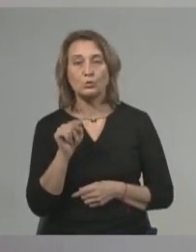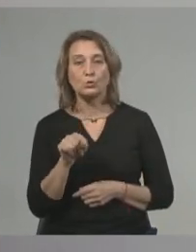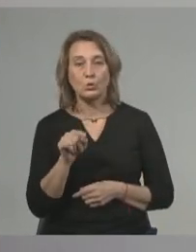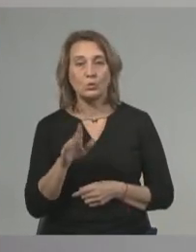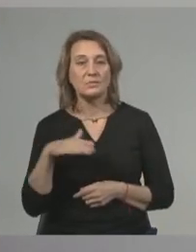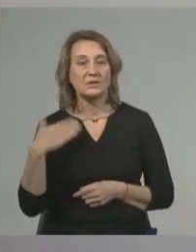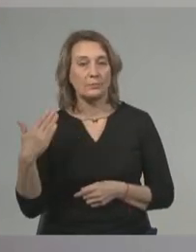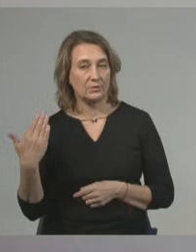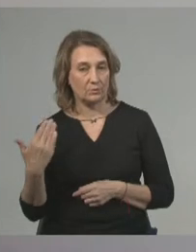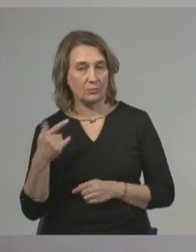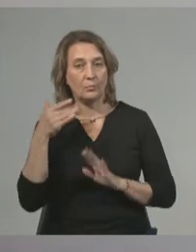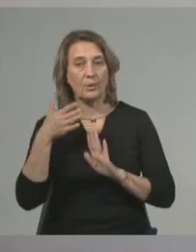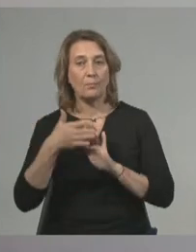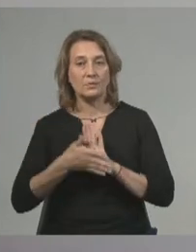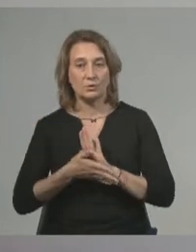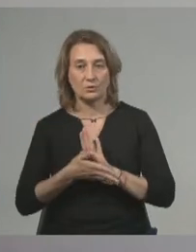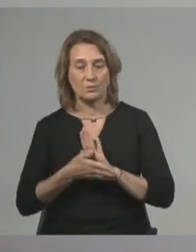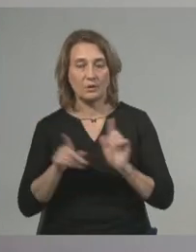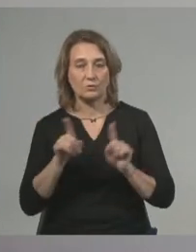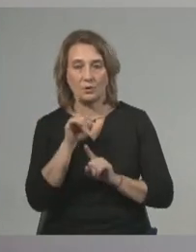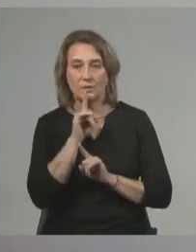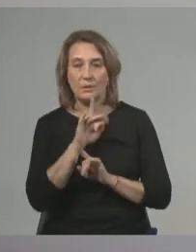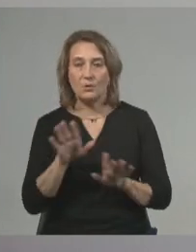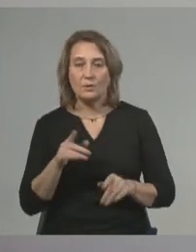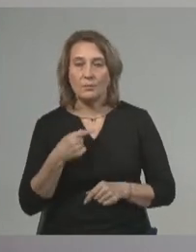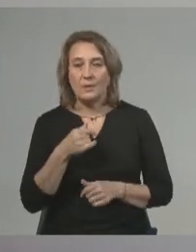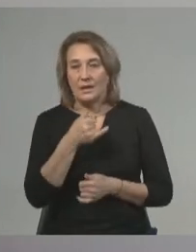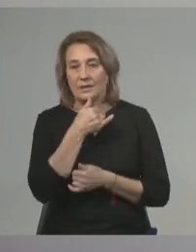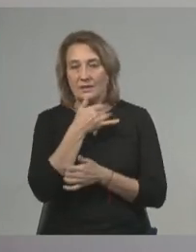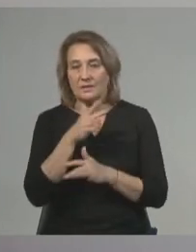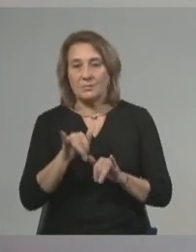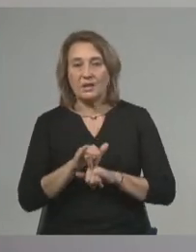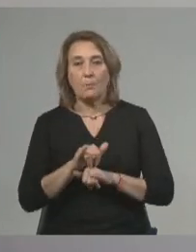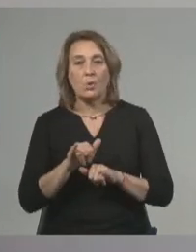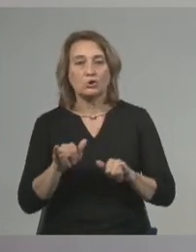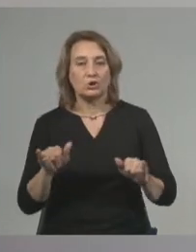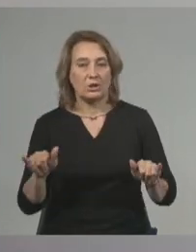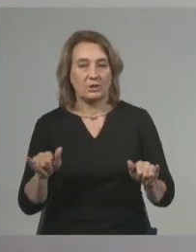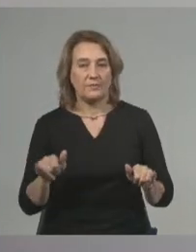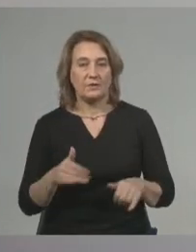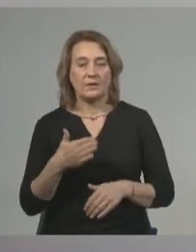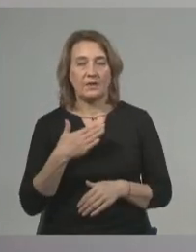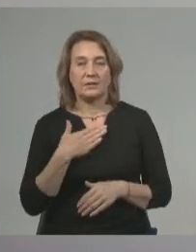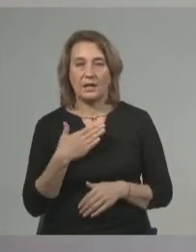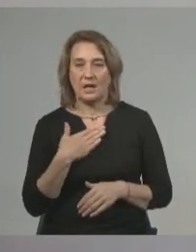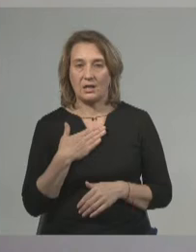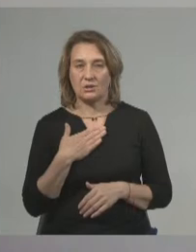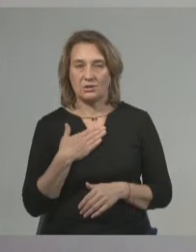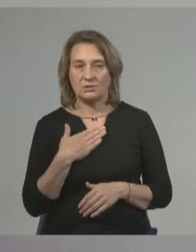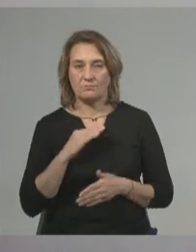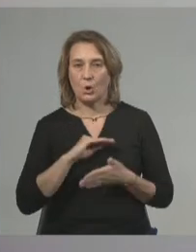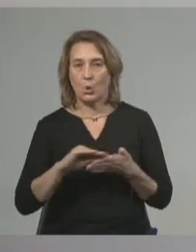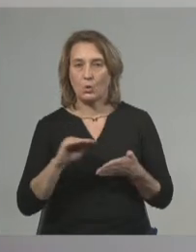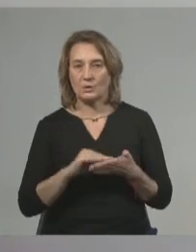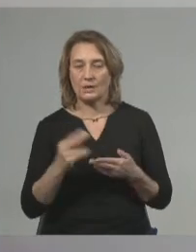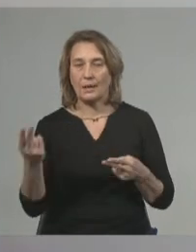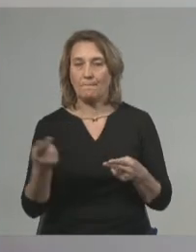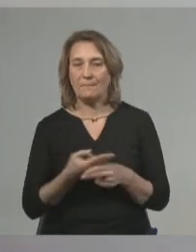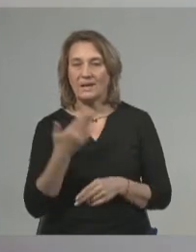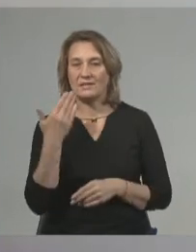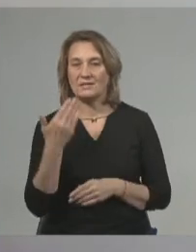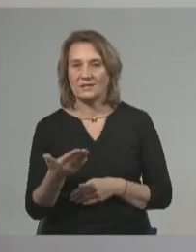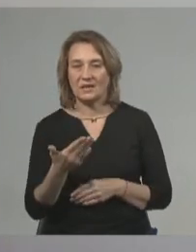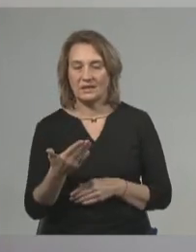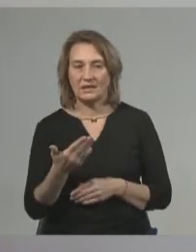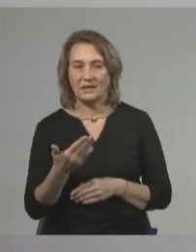not be distributing our content today if it weren't for platforms like youtube given government censorship but we're equally concerned by the fact that for